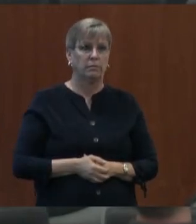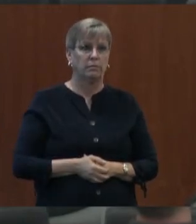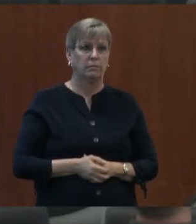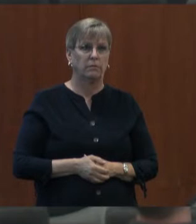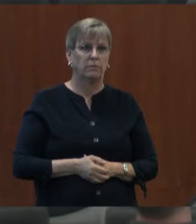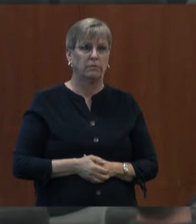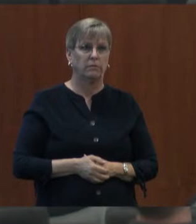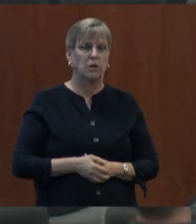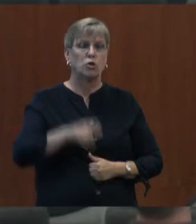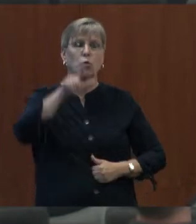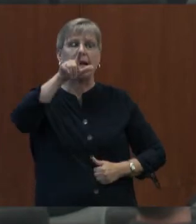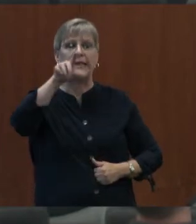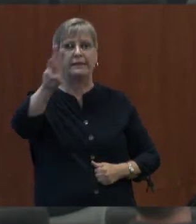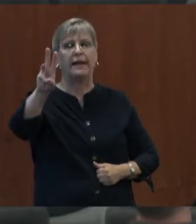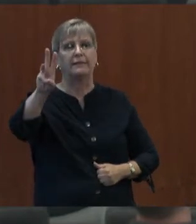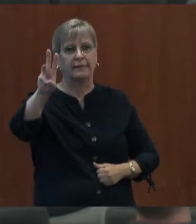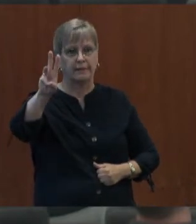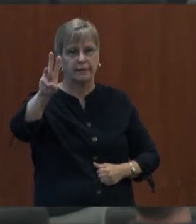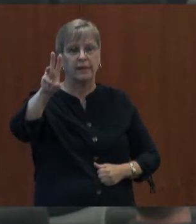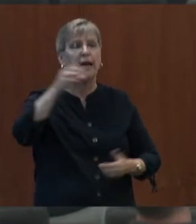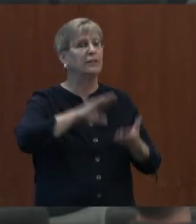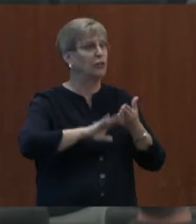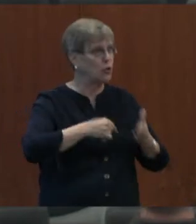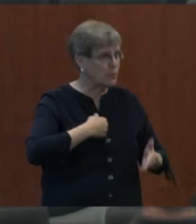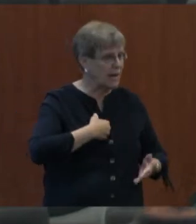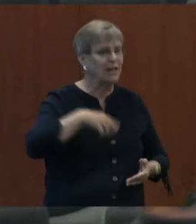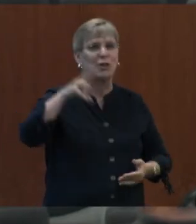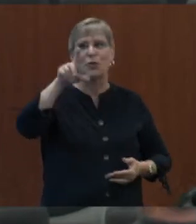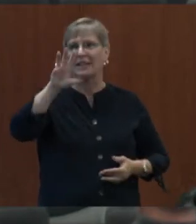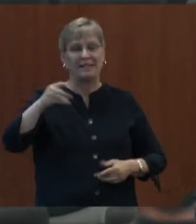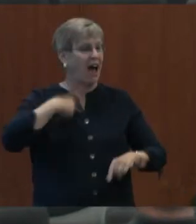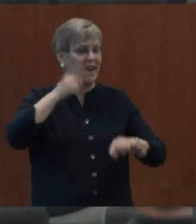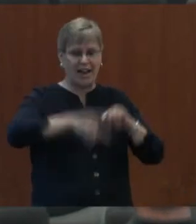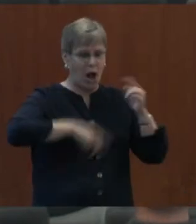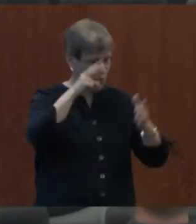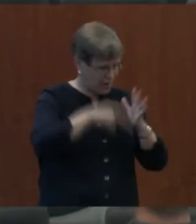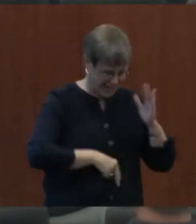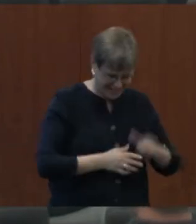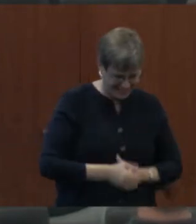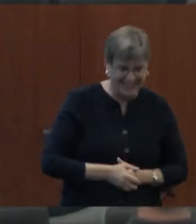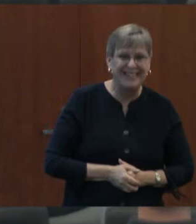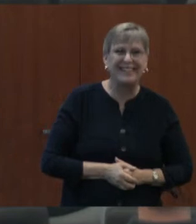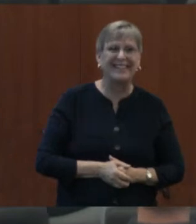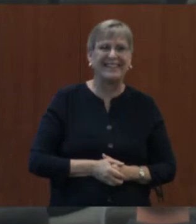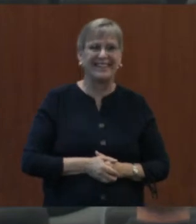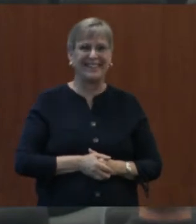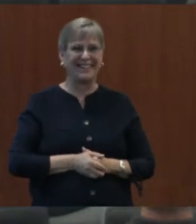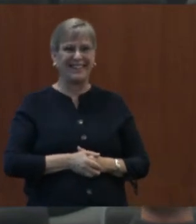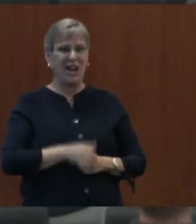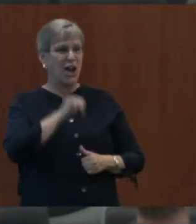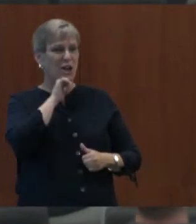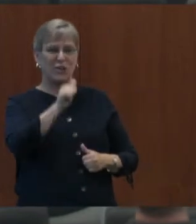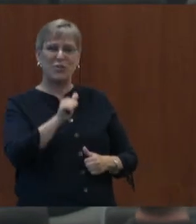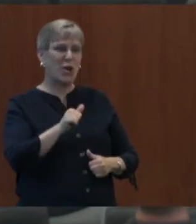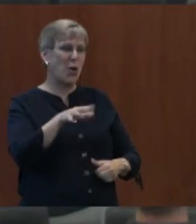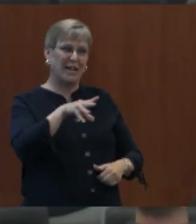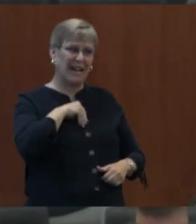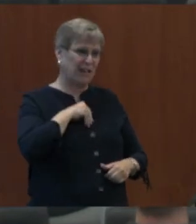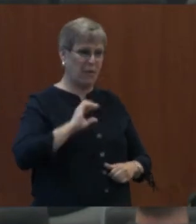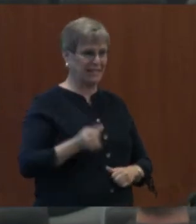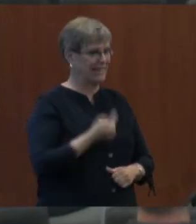26. 26, excuse me. I can't read. Don't take That was